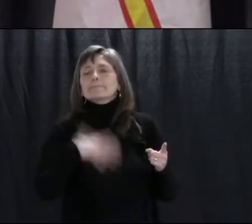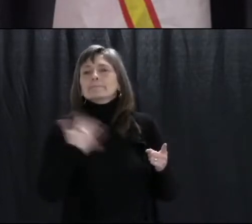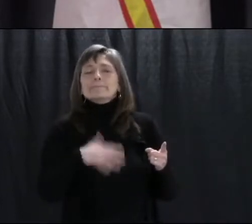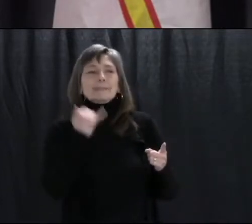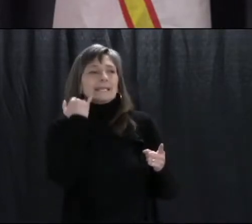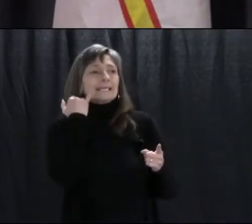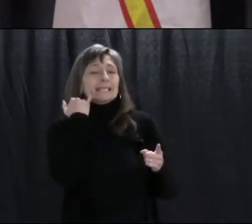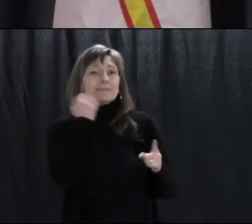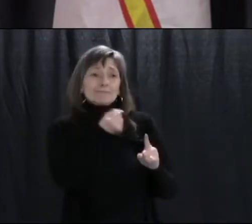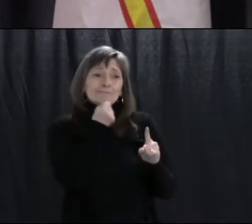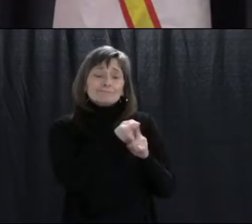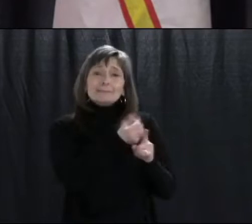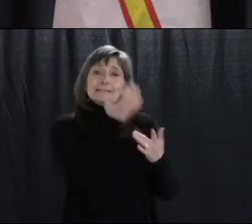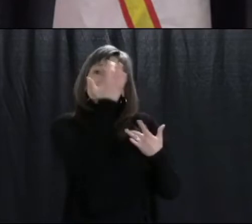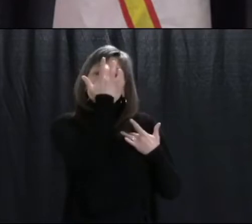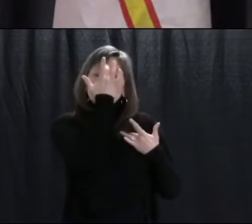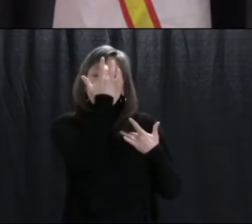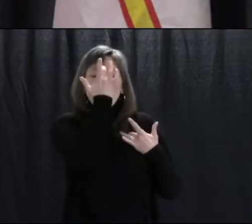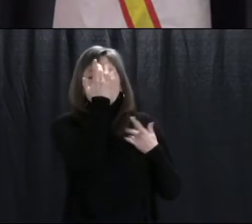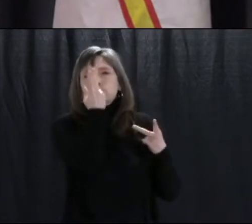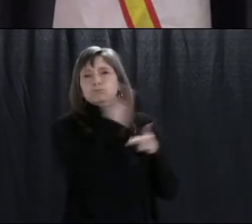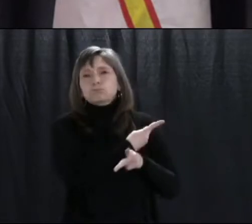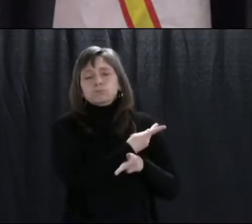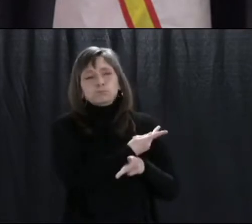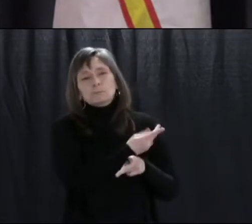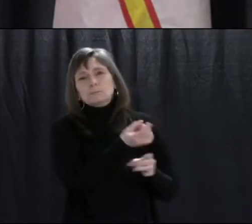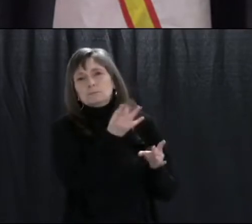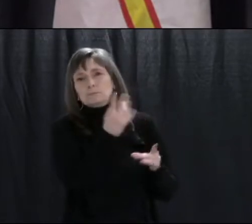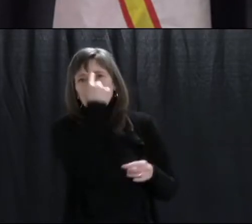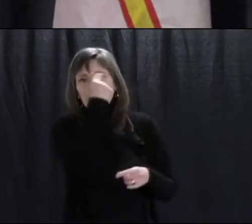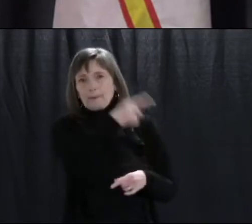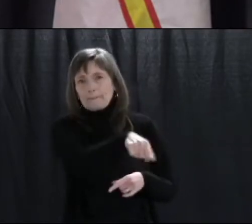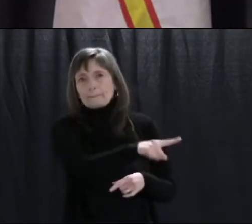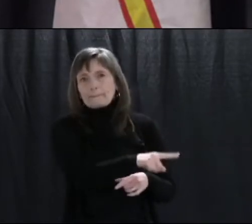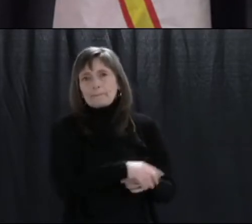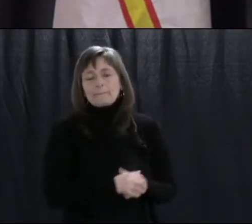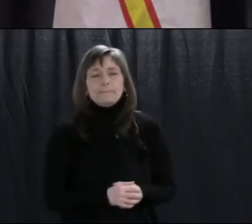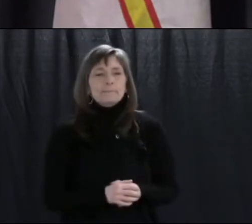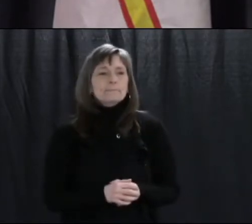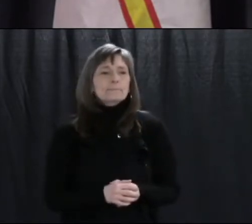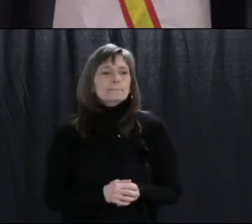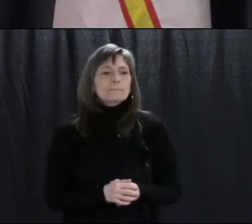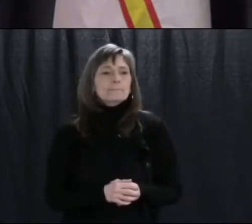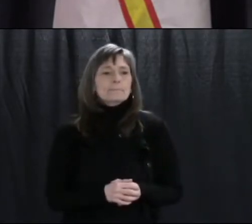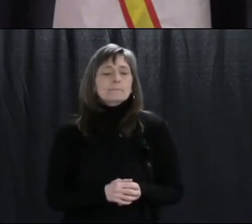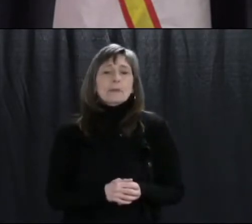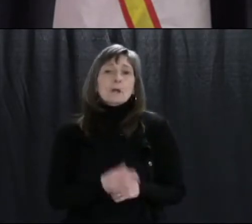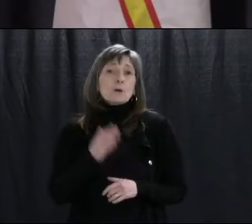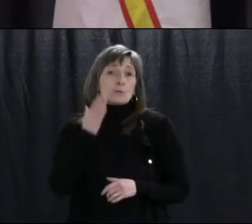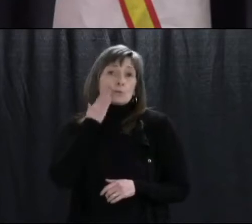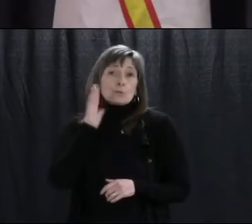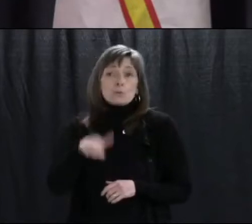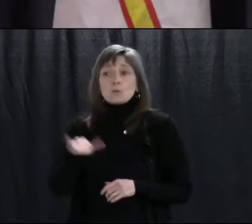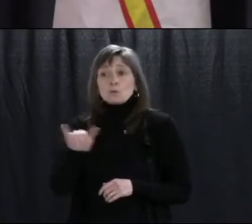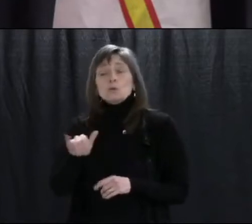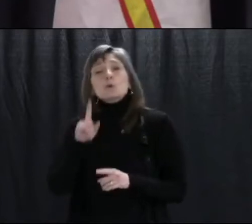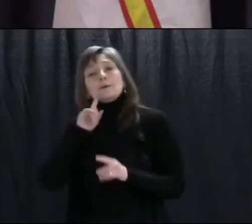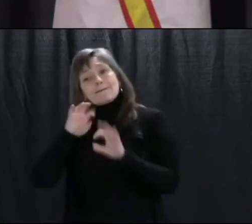developing complications of COVID-19. Now, we recognize family visits provide an important